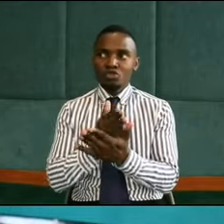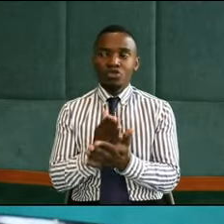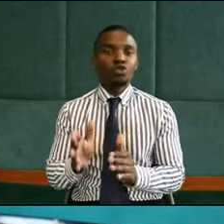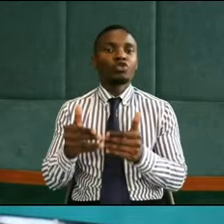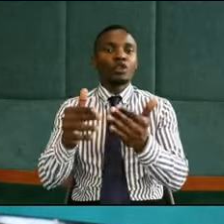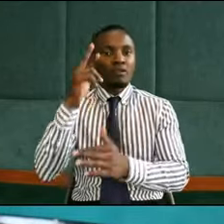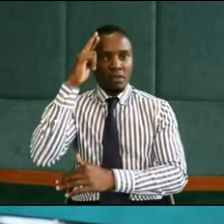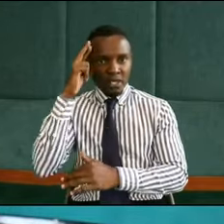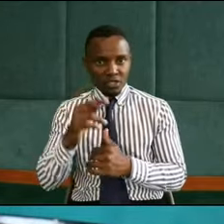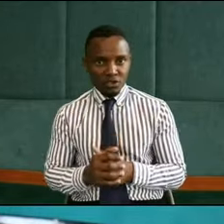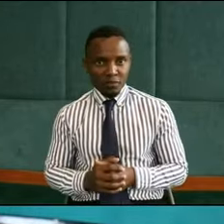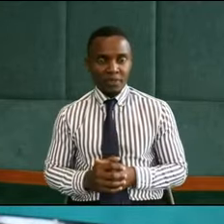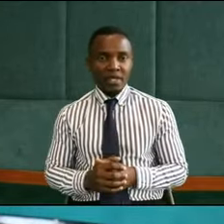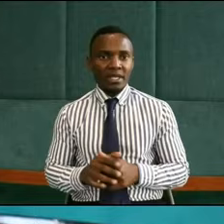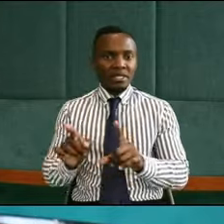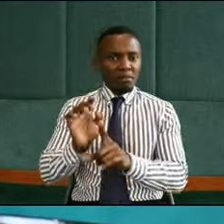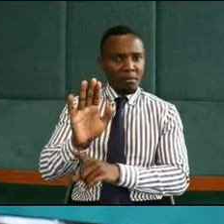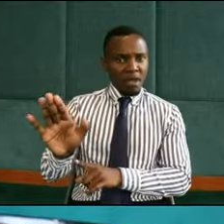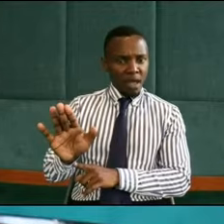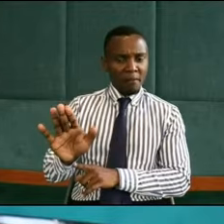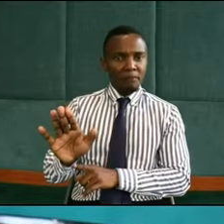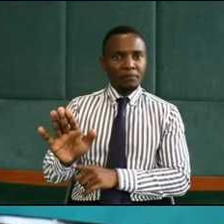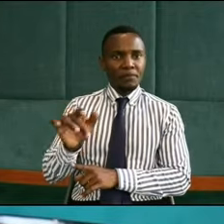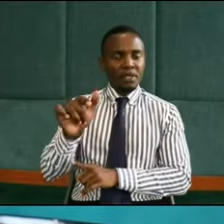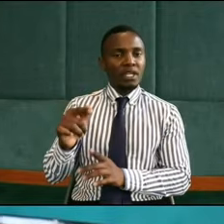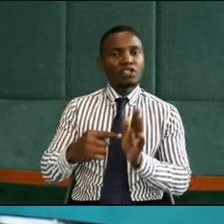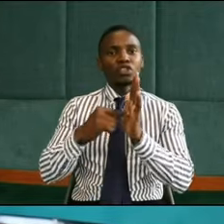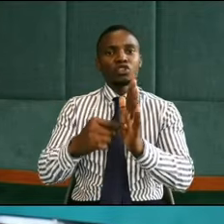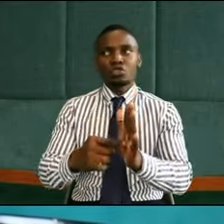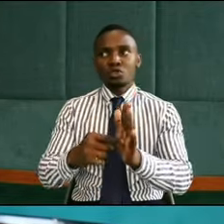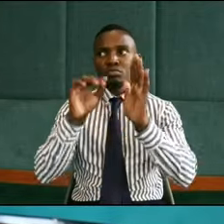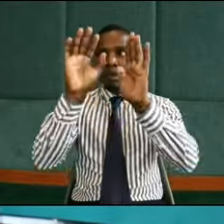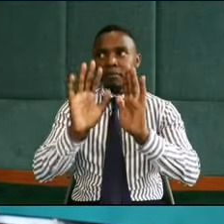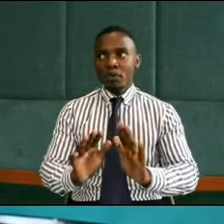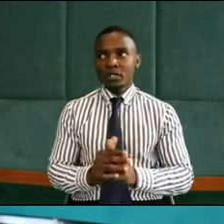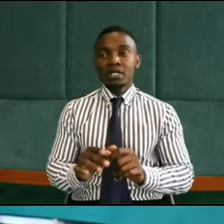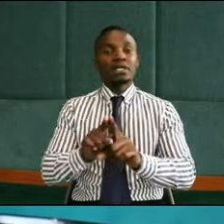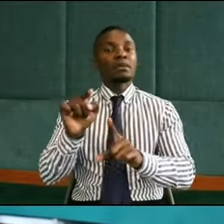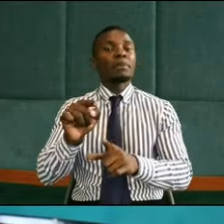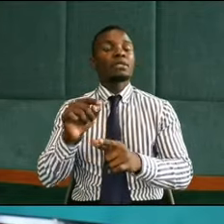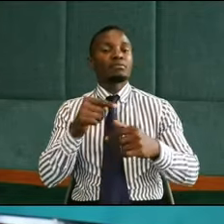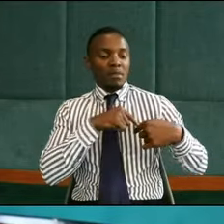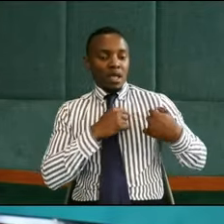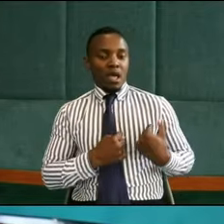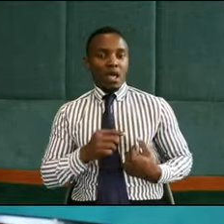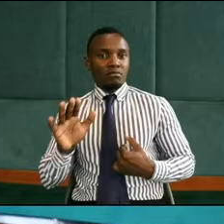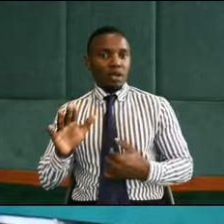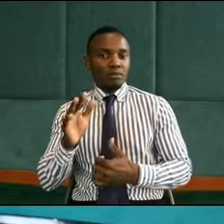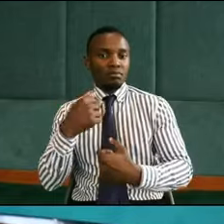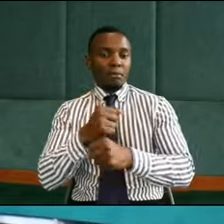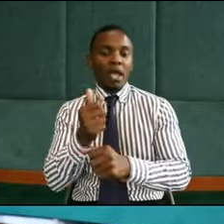And unseen presence, it speaks mind and soul and moves the hearts to action. It